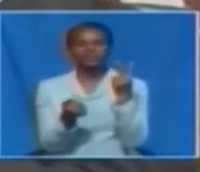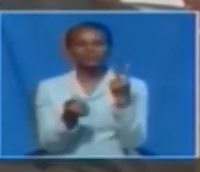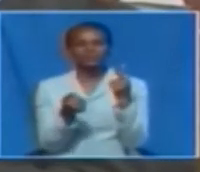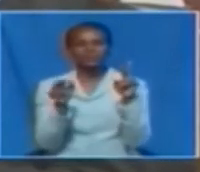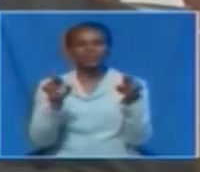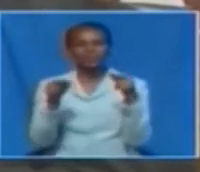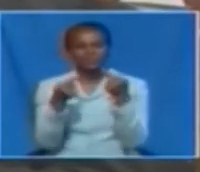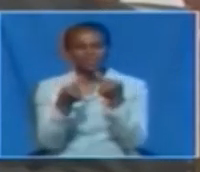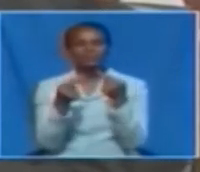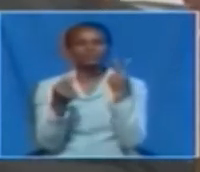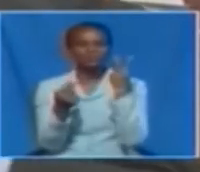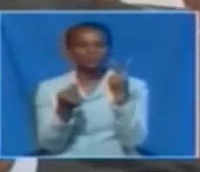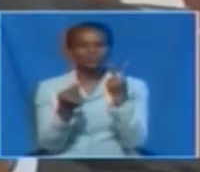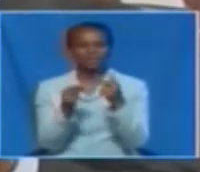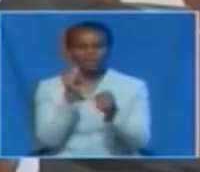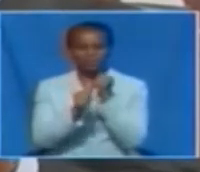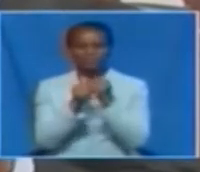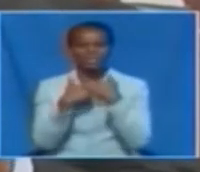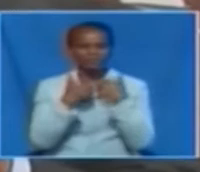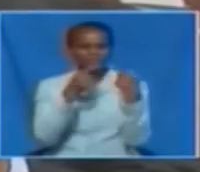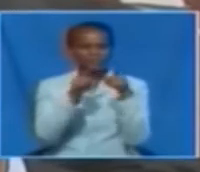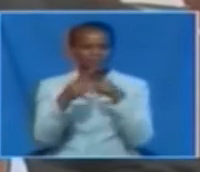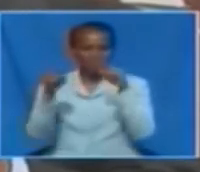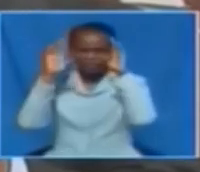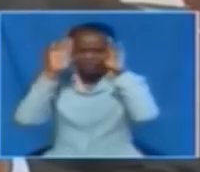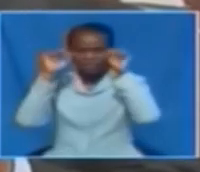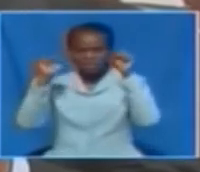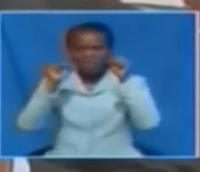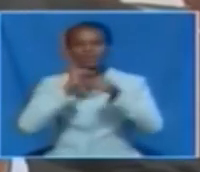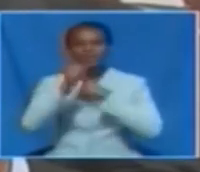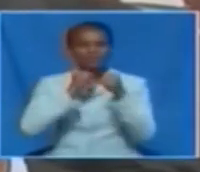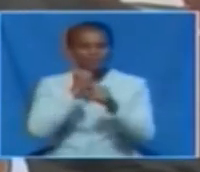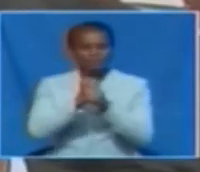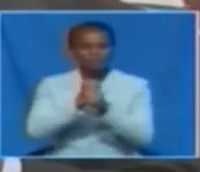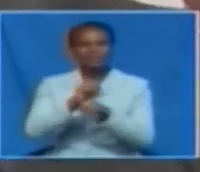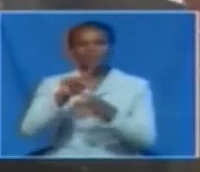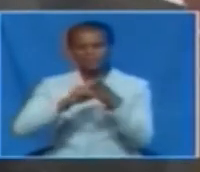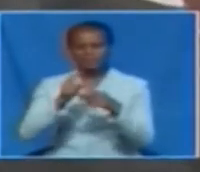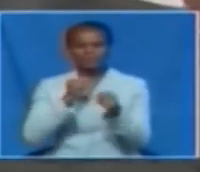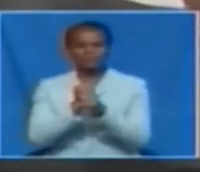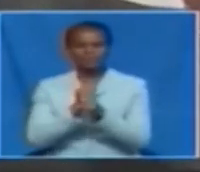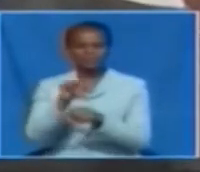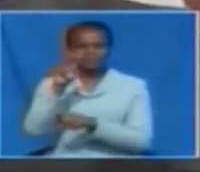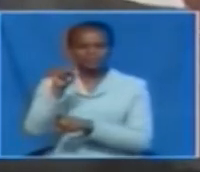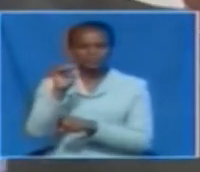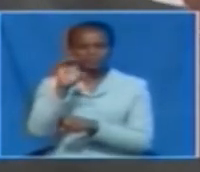two terms which are at variance with each other. The president's term expires next year. The